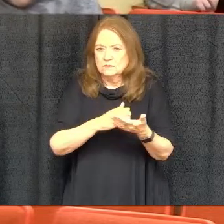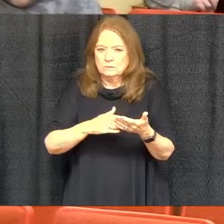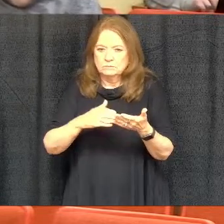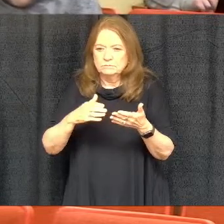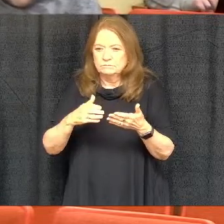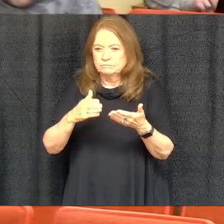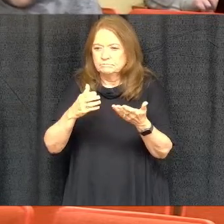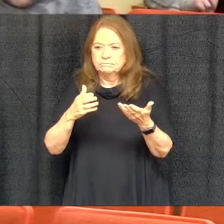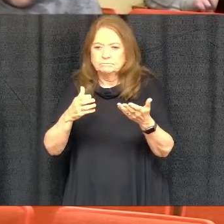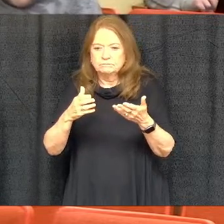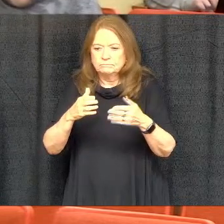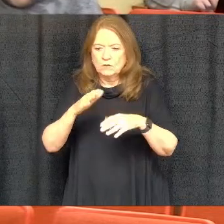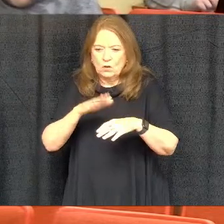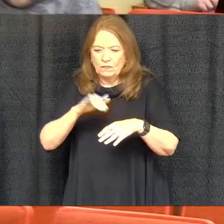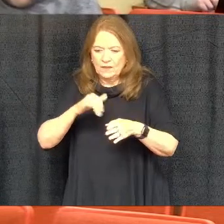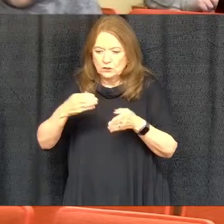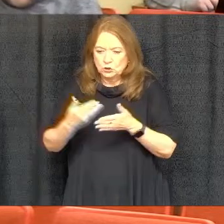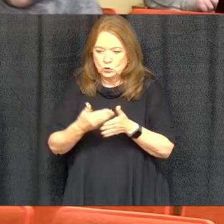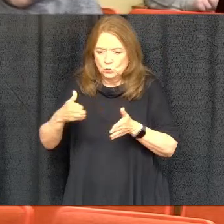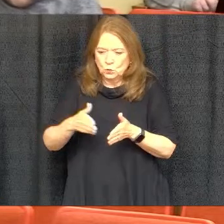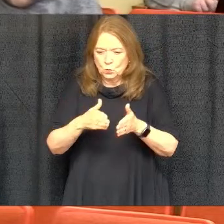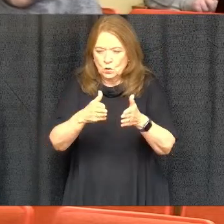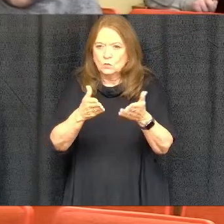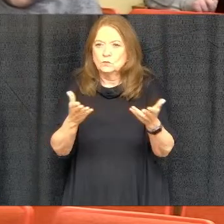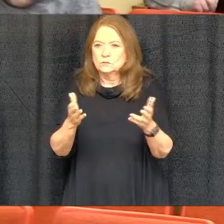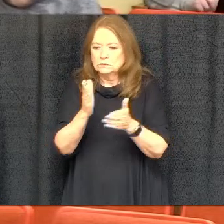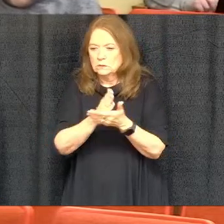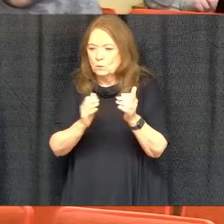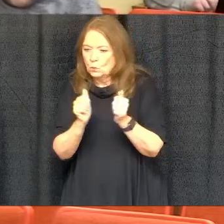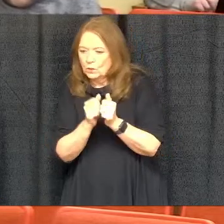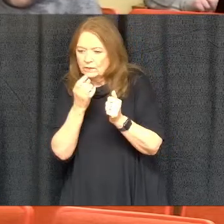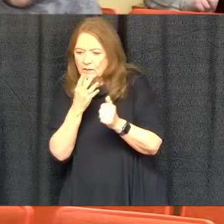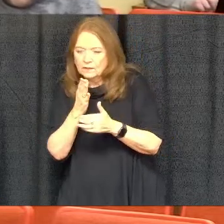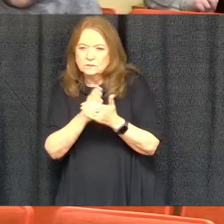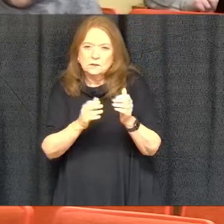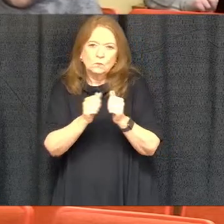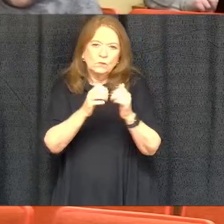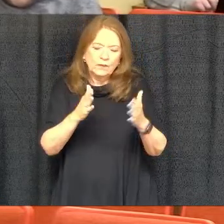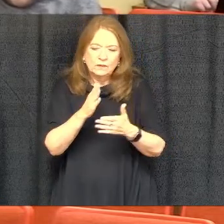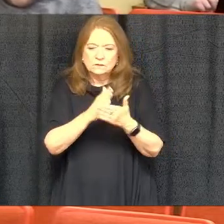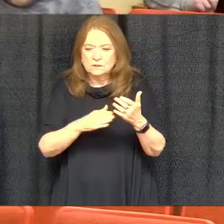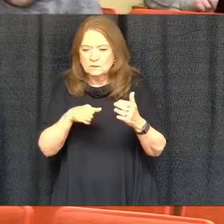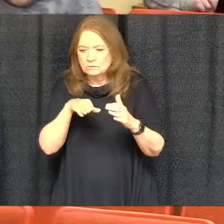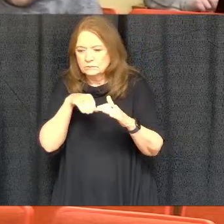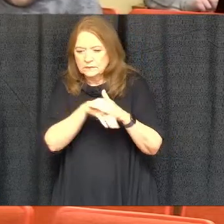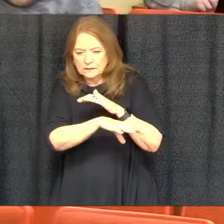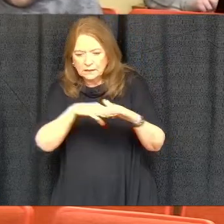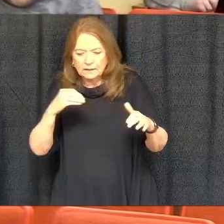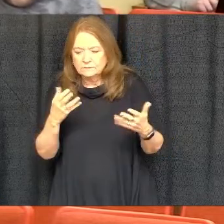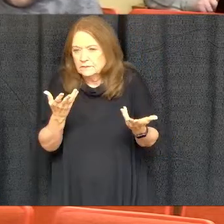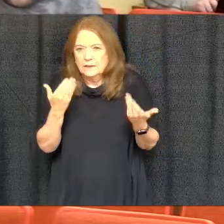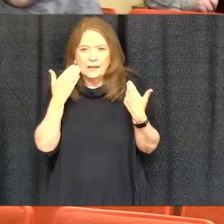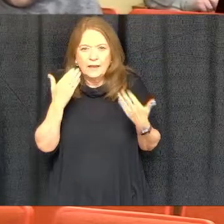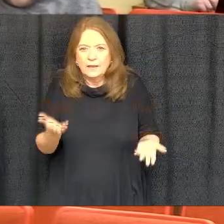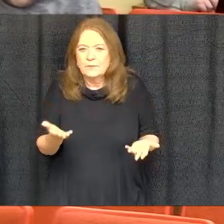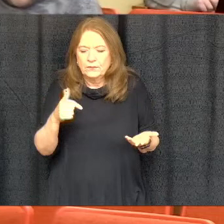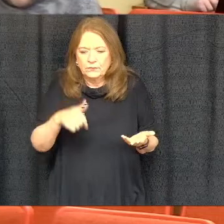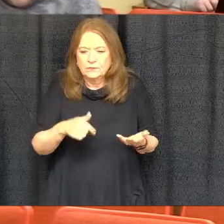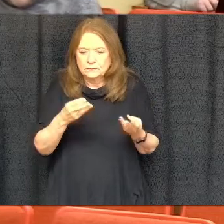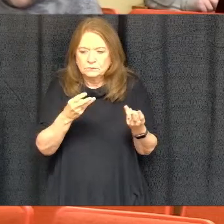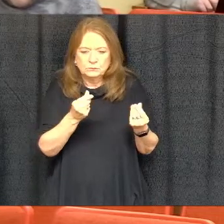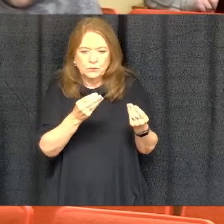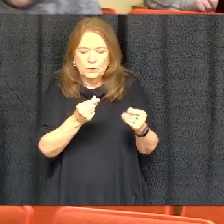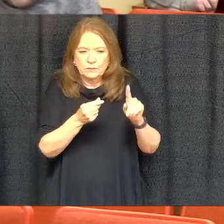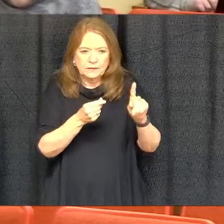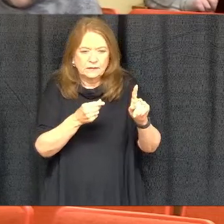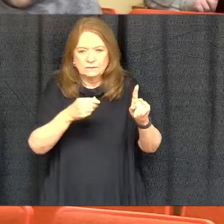fully accessed with signals, some without signals, and some as right in, right out. Okay. I can't speak to that because this property isn't